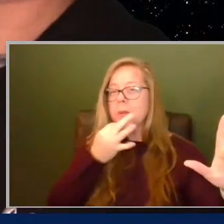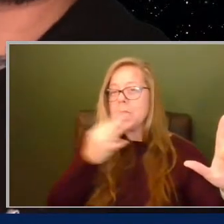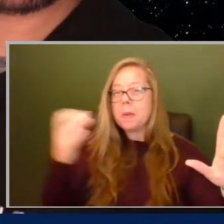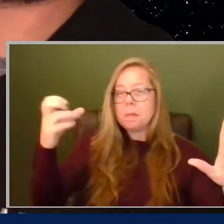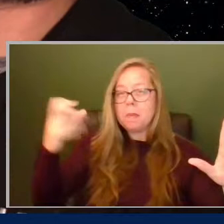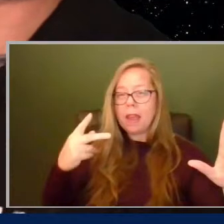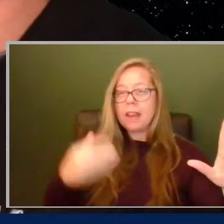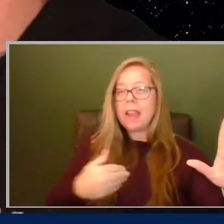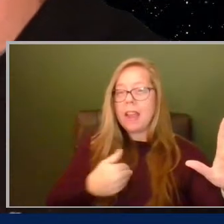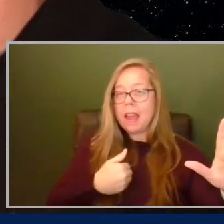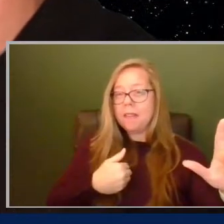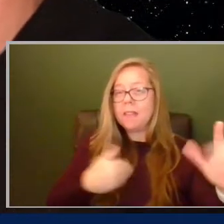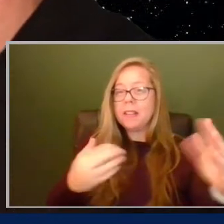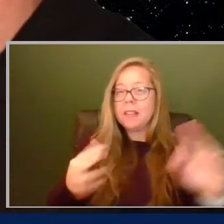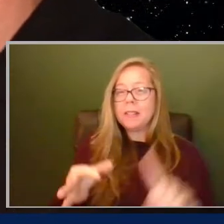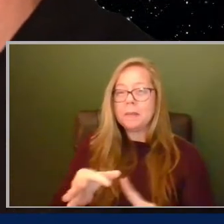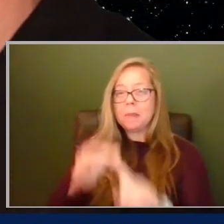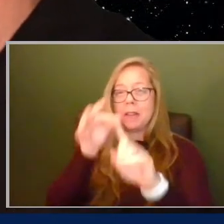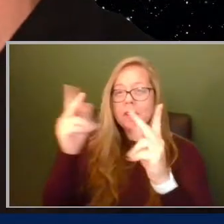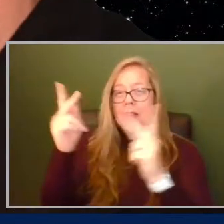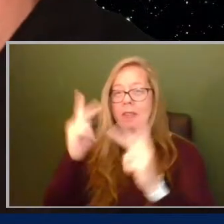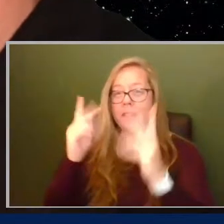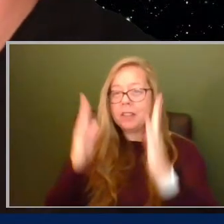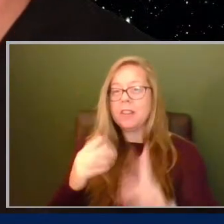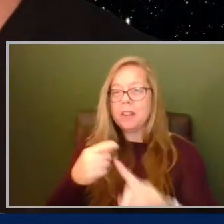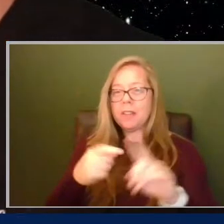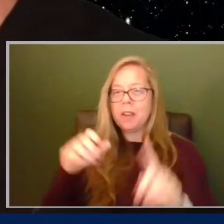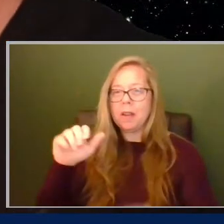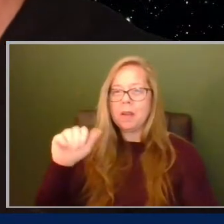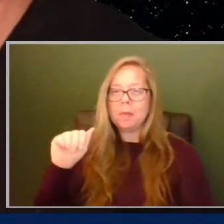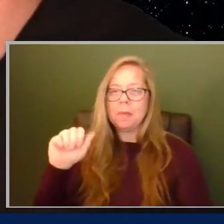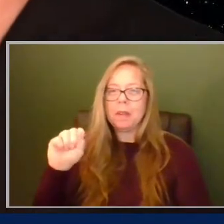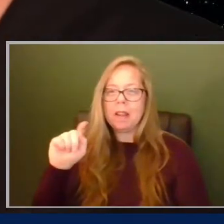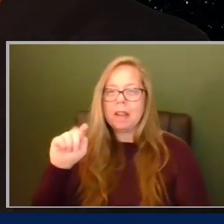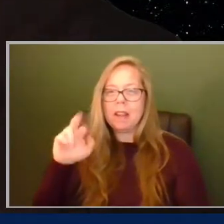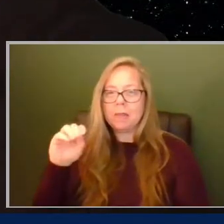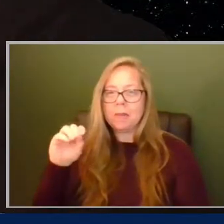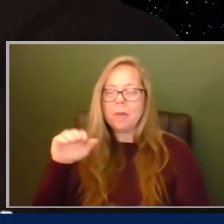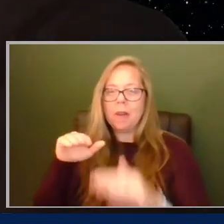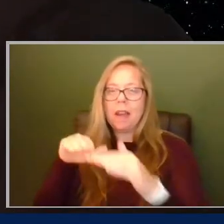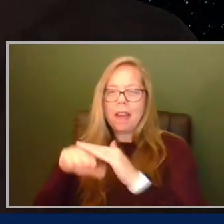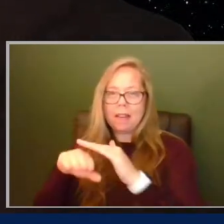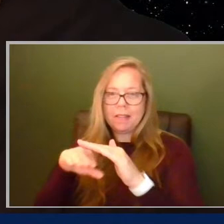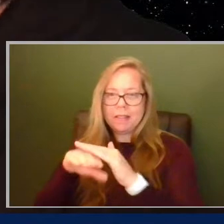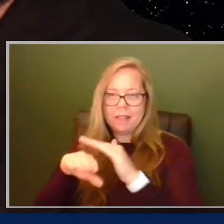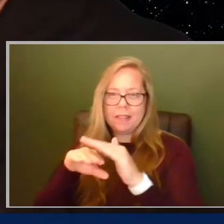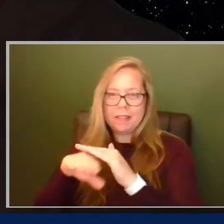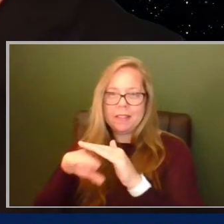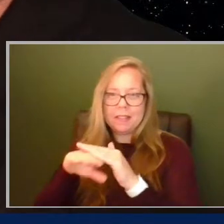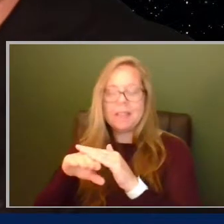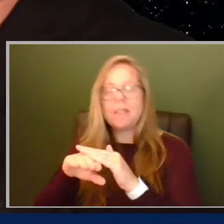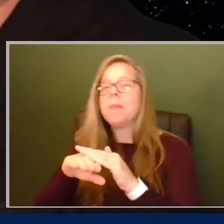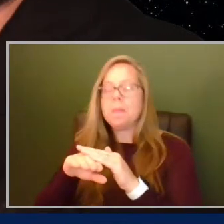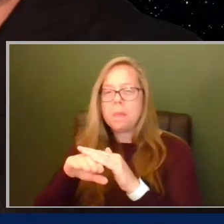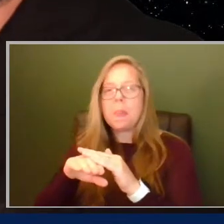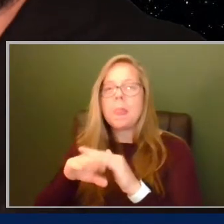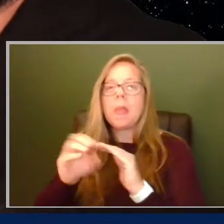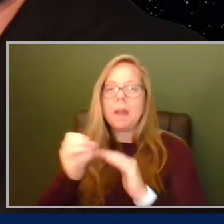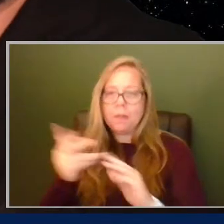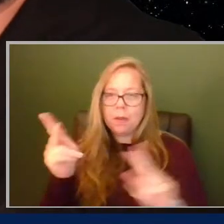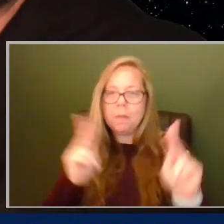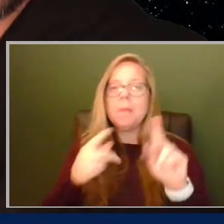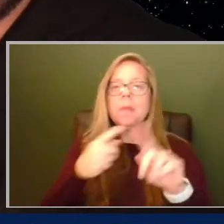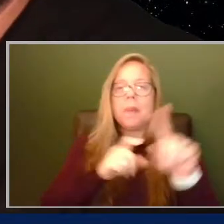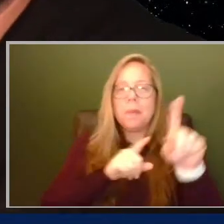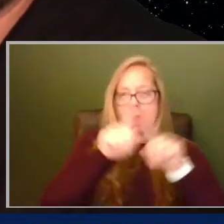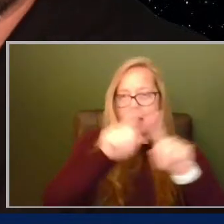AstroAccess. This doesn't quite fit in the screen correctly. That's okay. It's all right. We will have a couple folks from